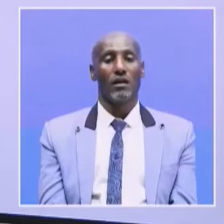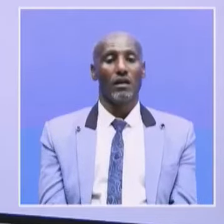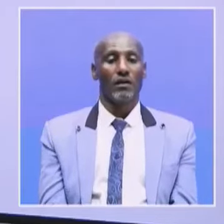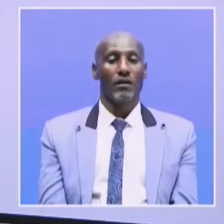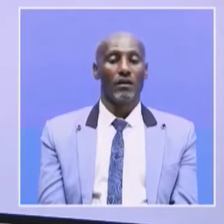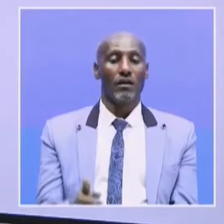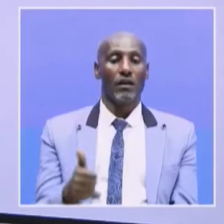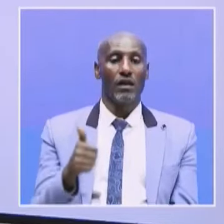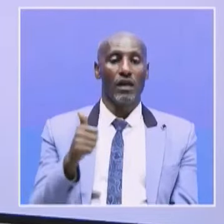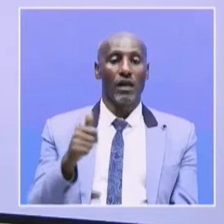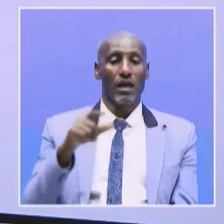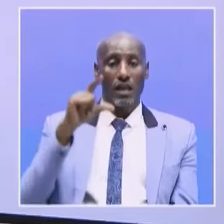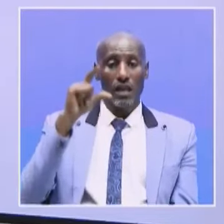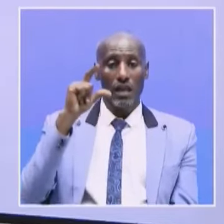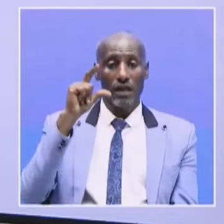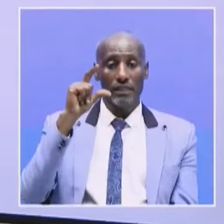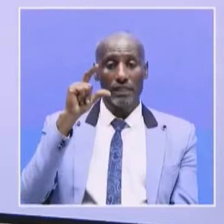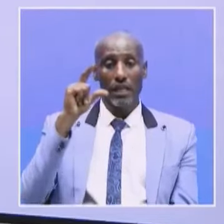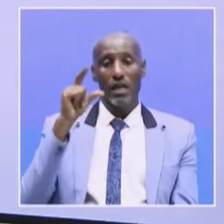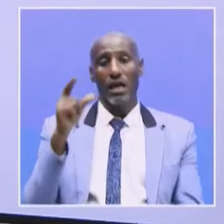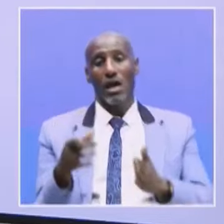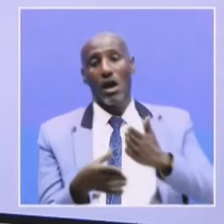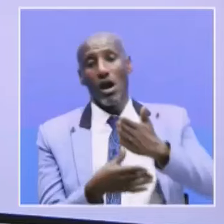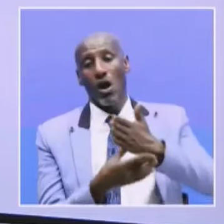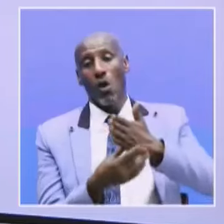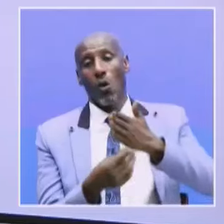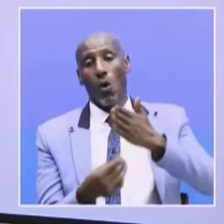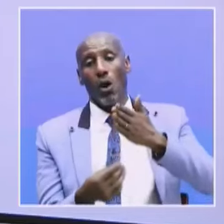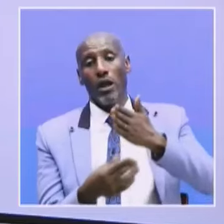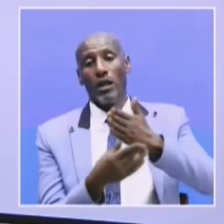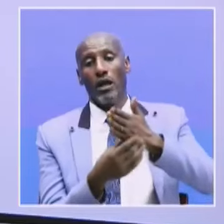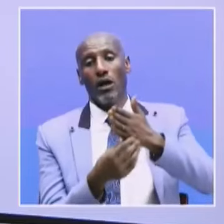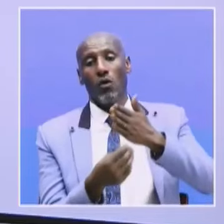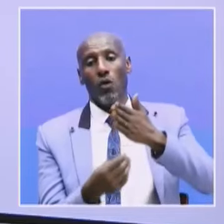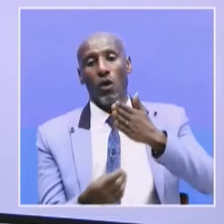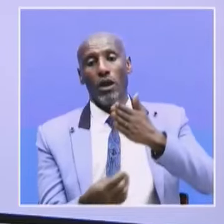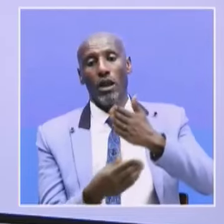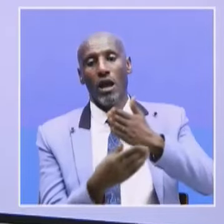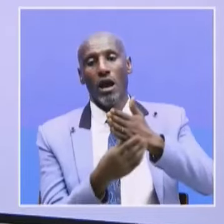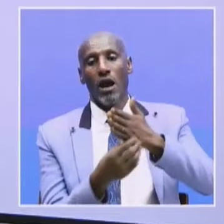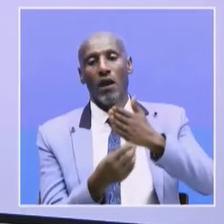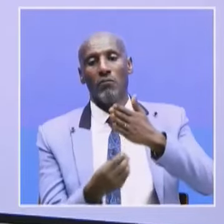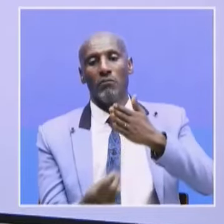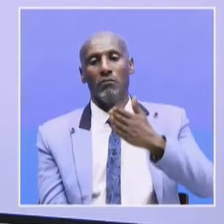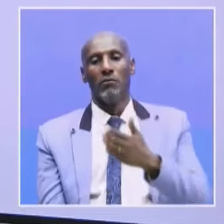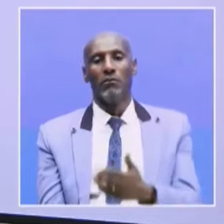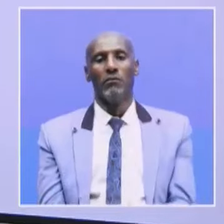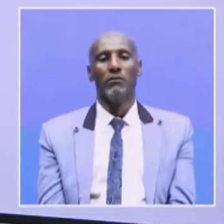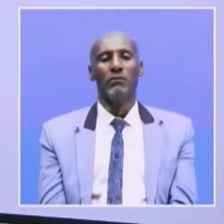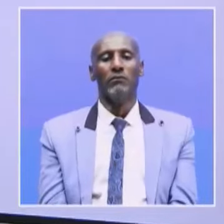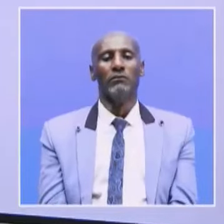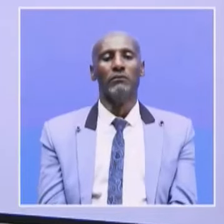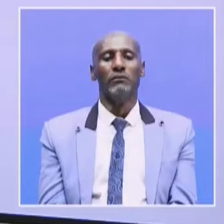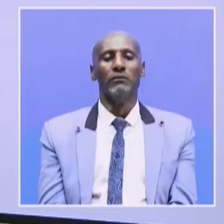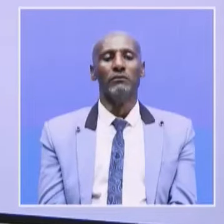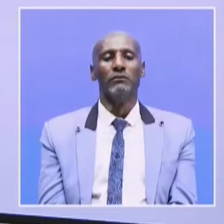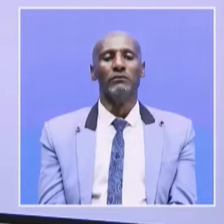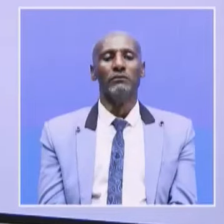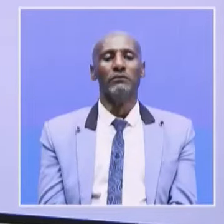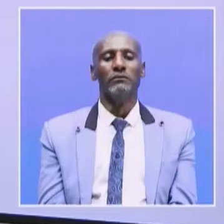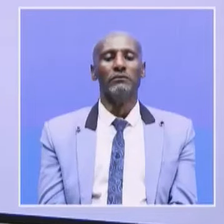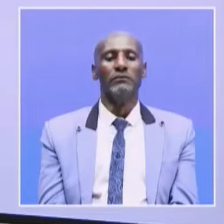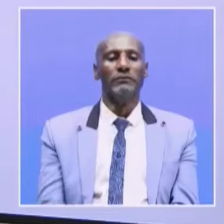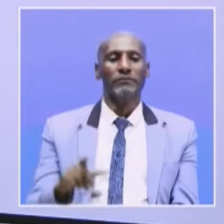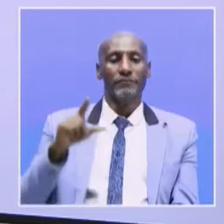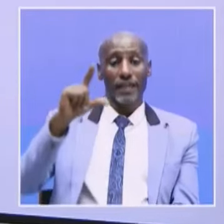like water. We can't count like water as an example of uncountable noun. So small